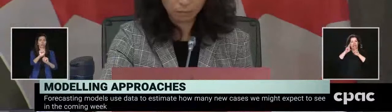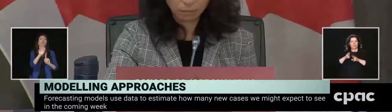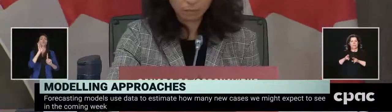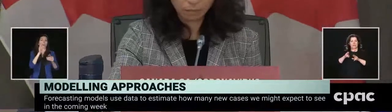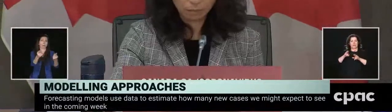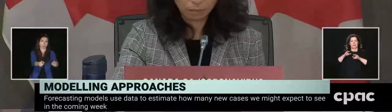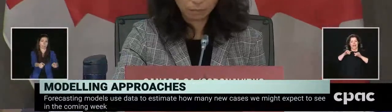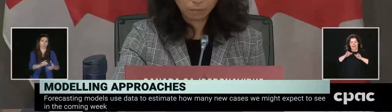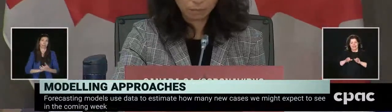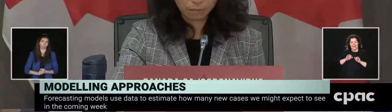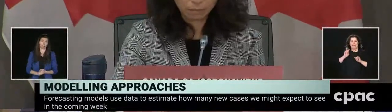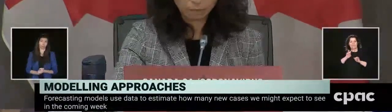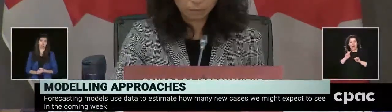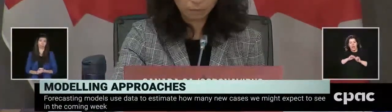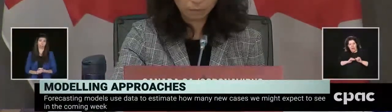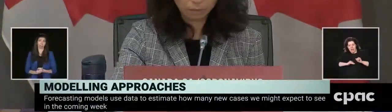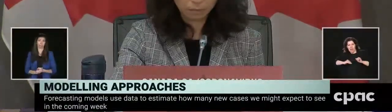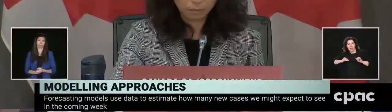So can I have the numbers, please?